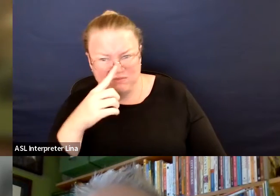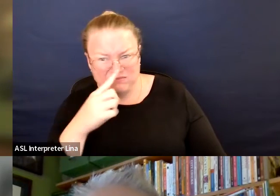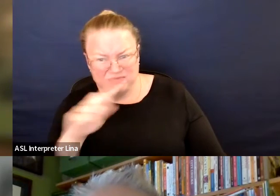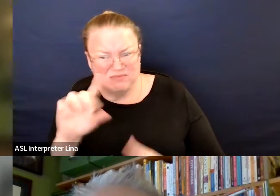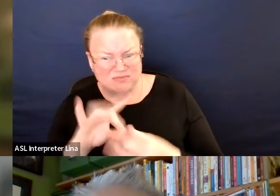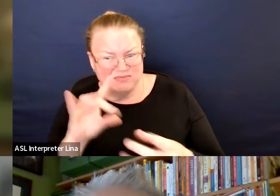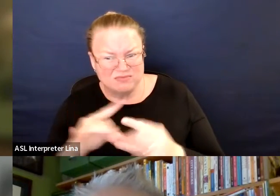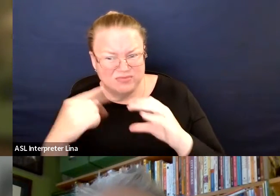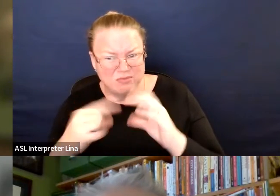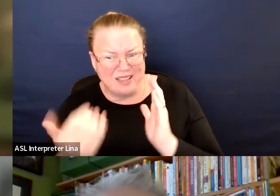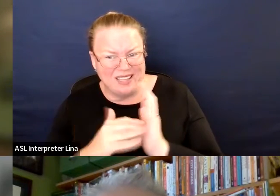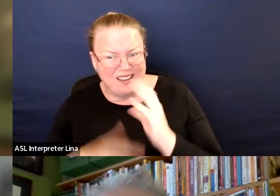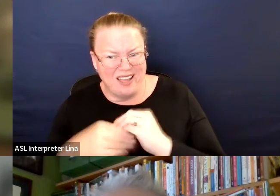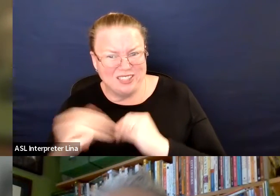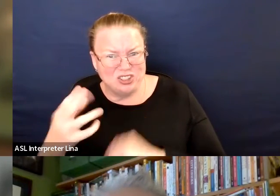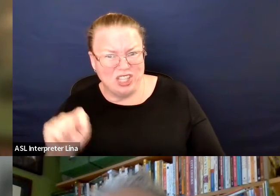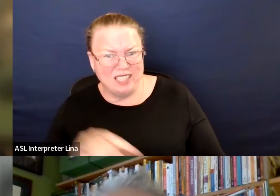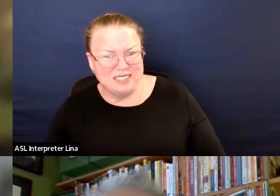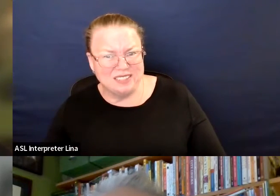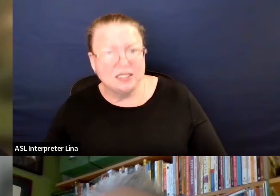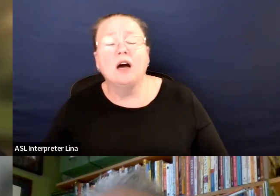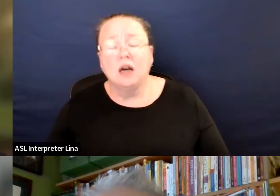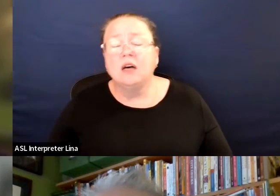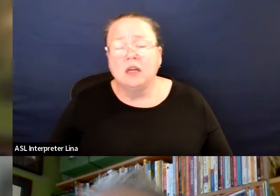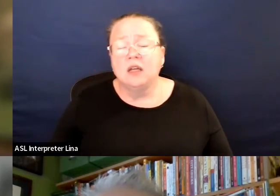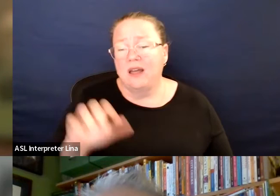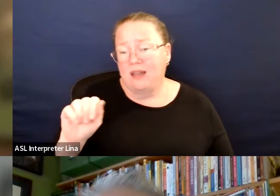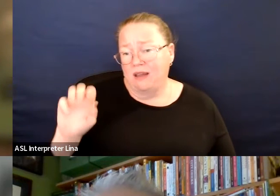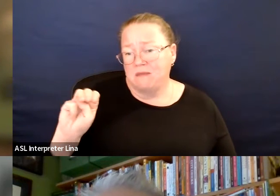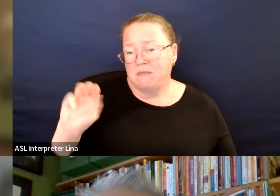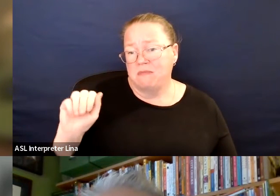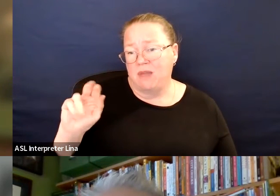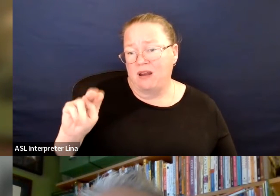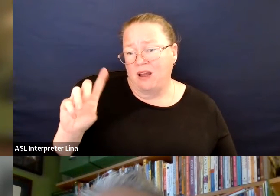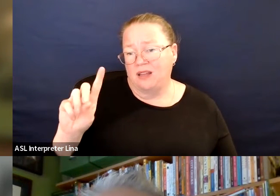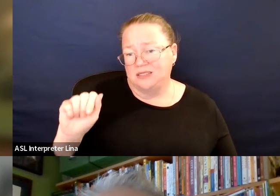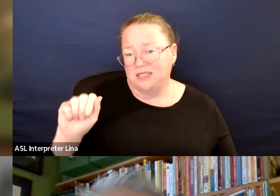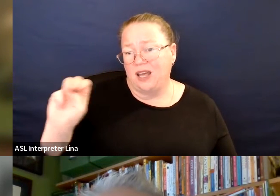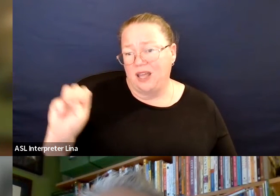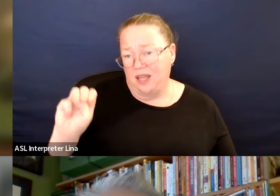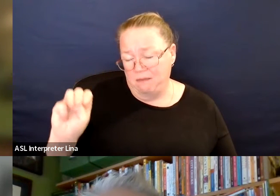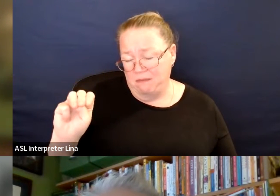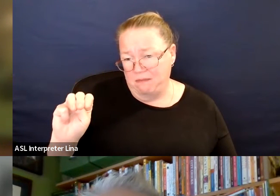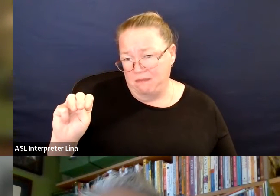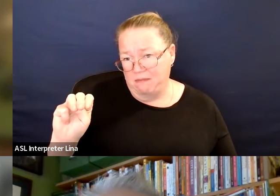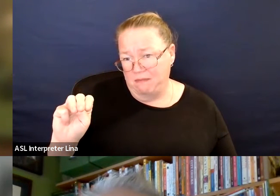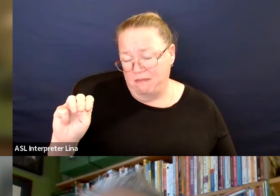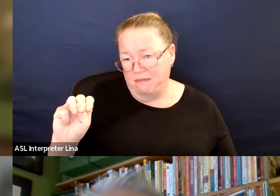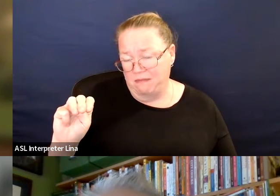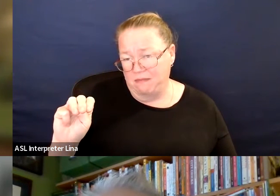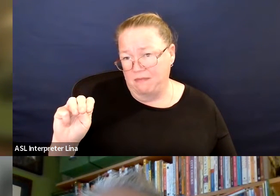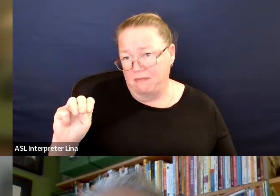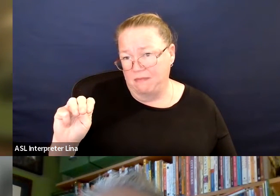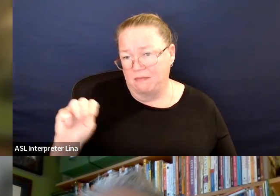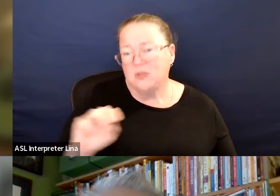time so we can make sure it's in the chat for folks? It was Amanda M. So Amanda, first name, last M,